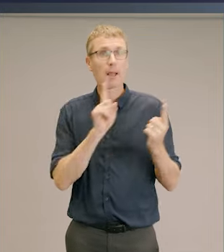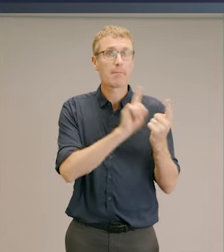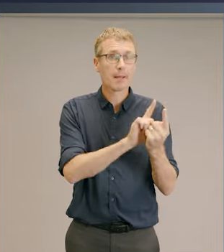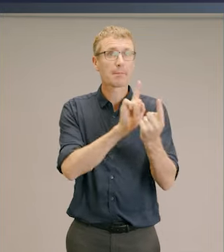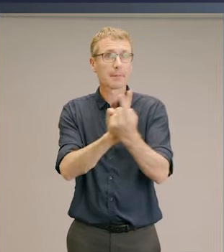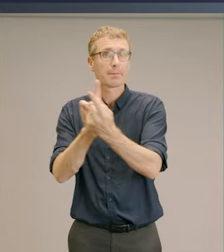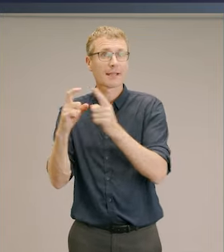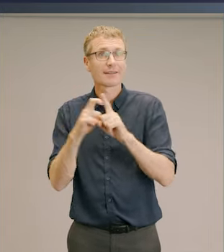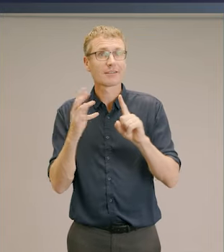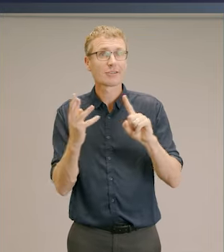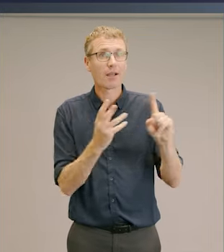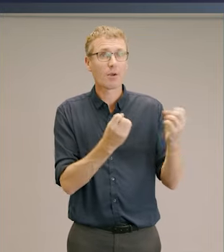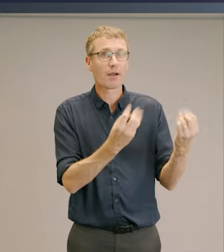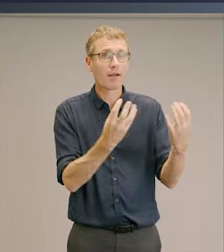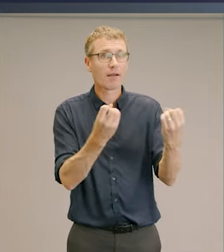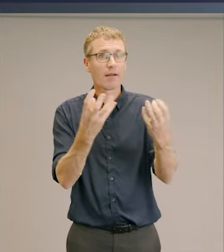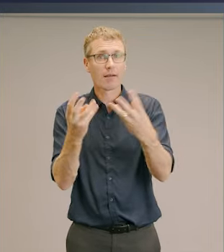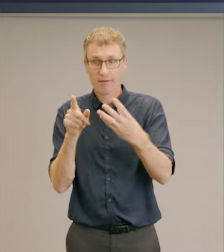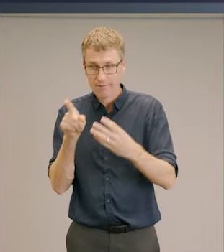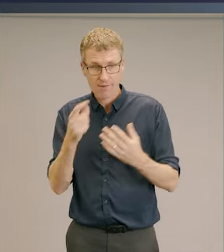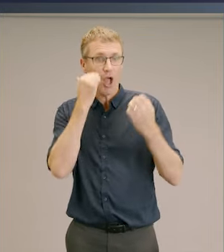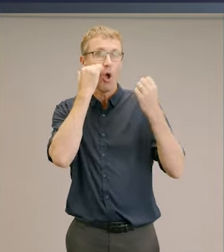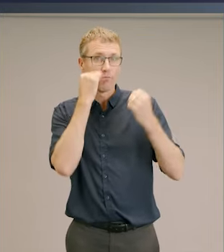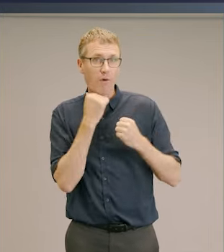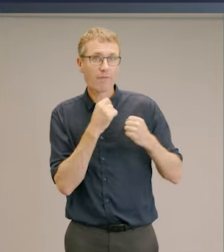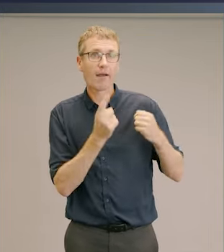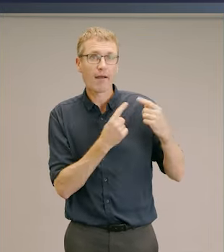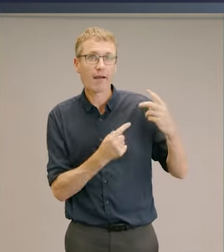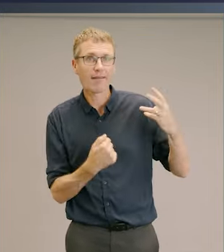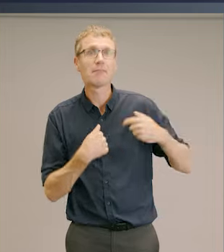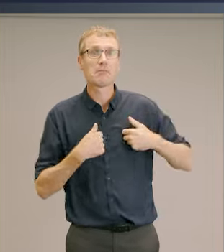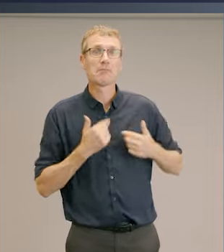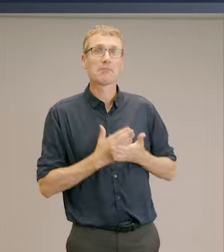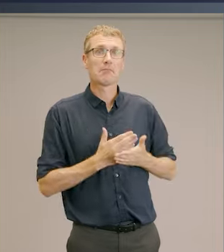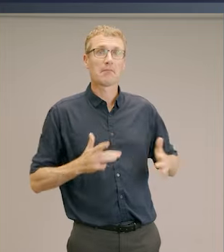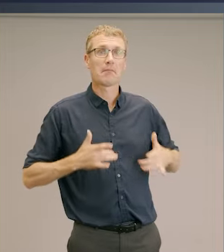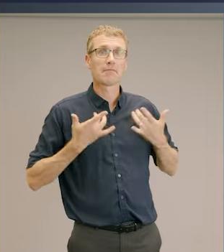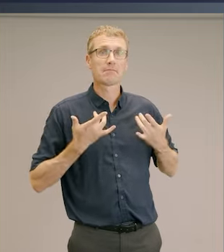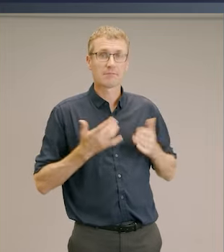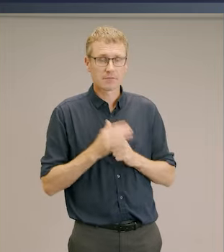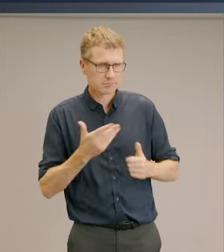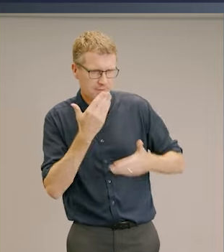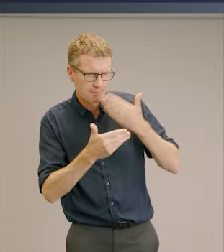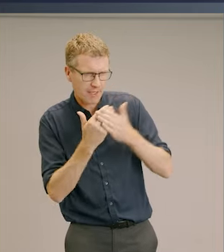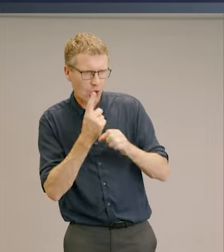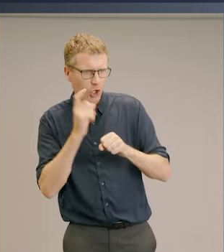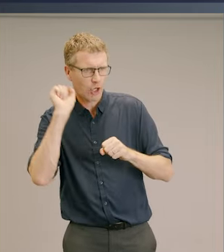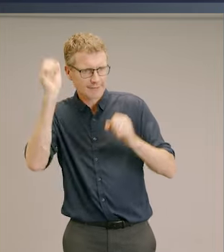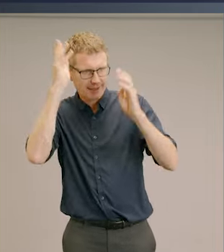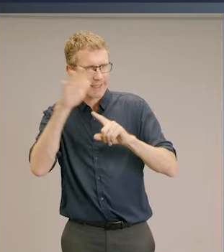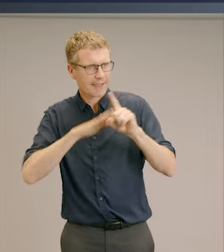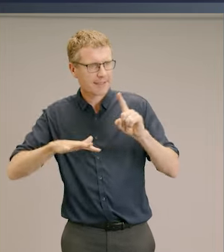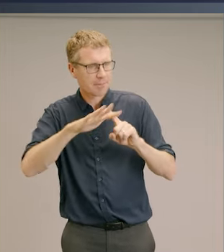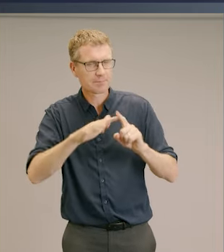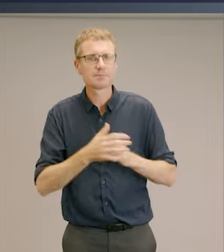he met with them, the apostles, from time to time, and he proved to them in many ways that he was actually alive. And he talked to